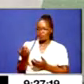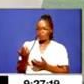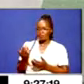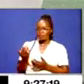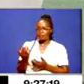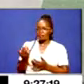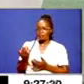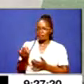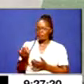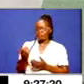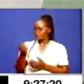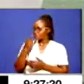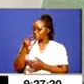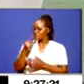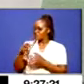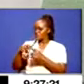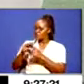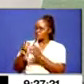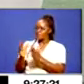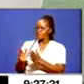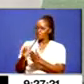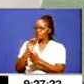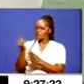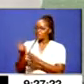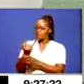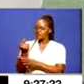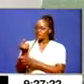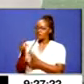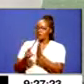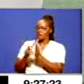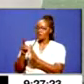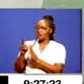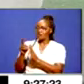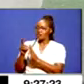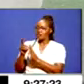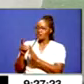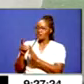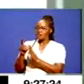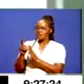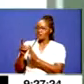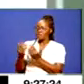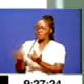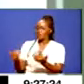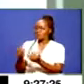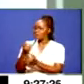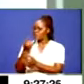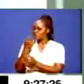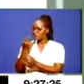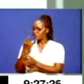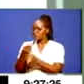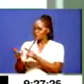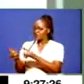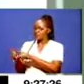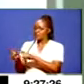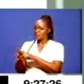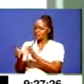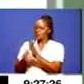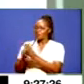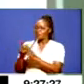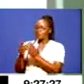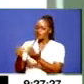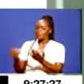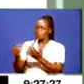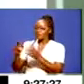medical engineers not only develop therapeutic or equipment for treatment, but they also develop equipment for